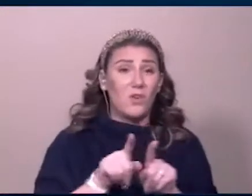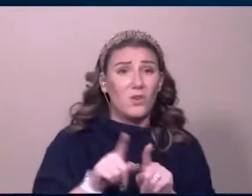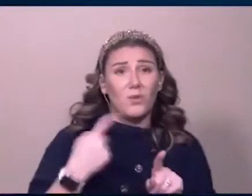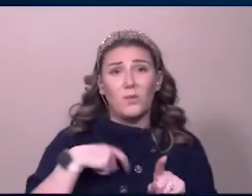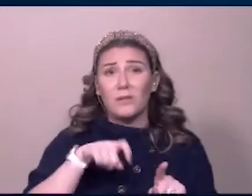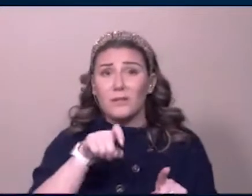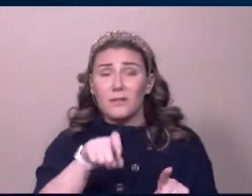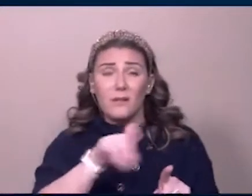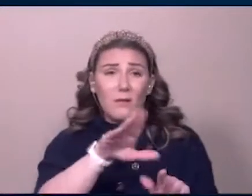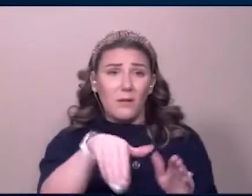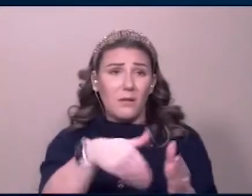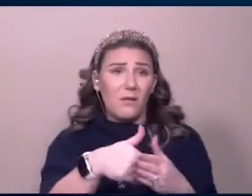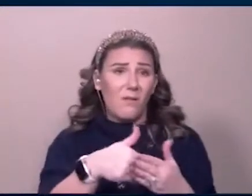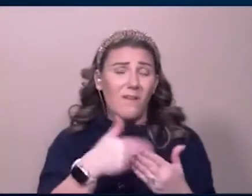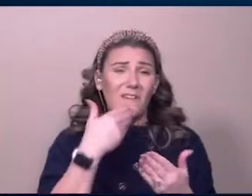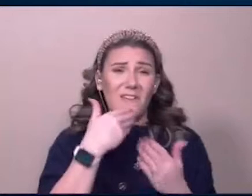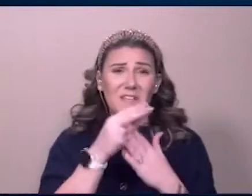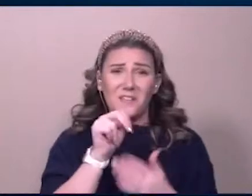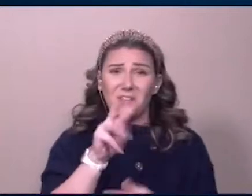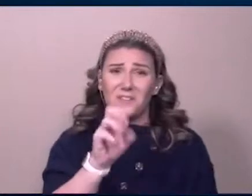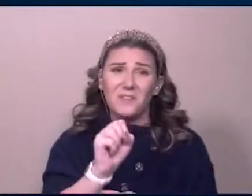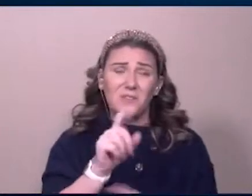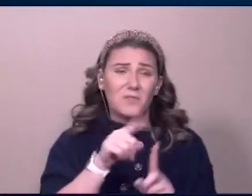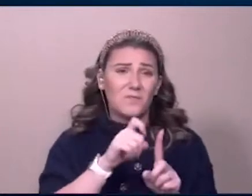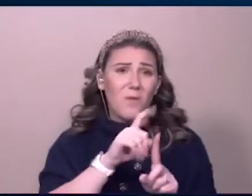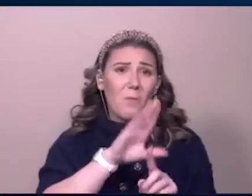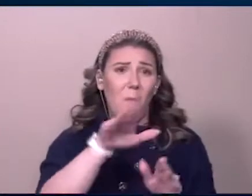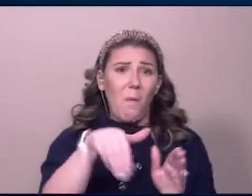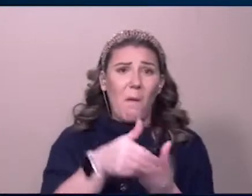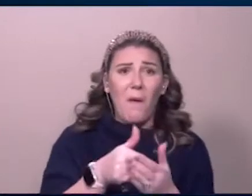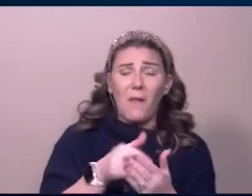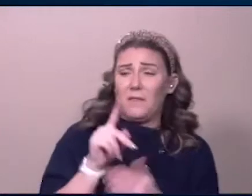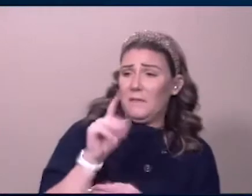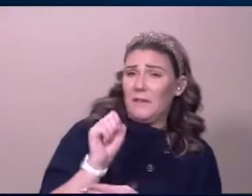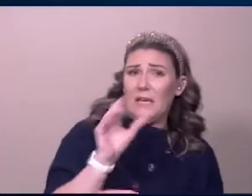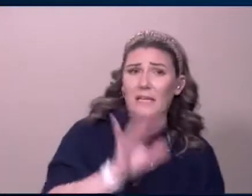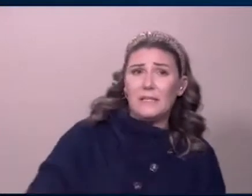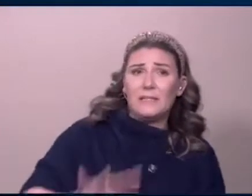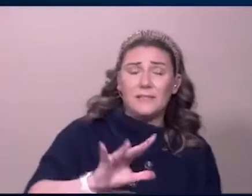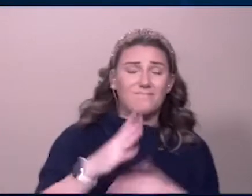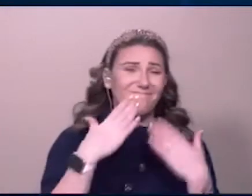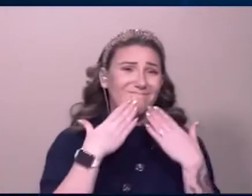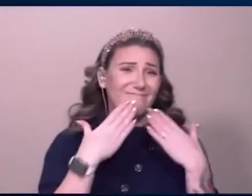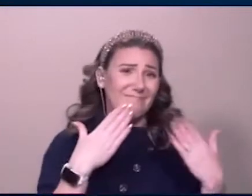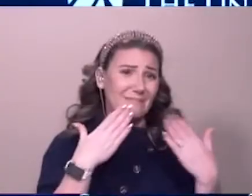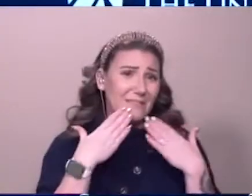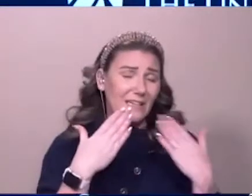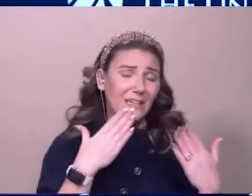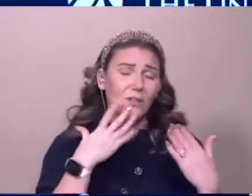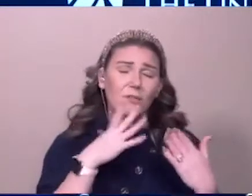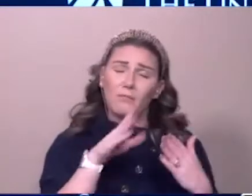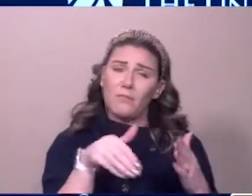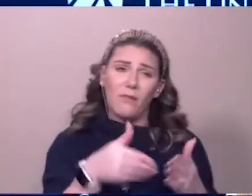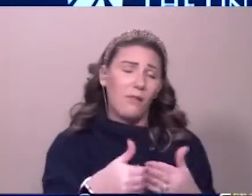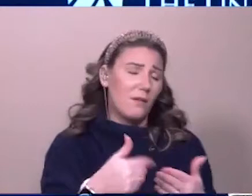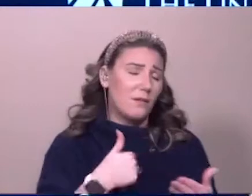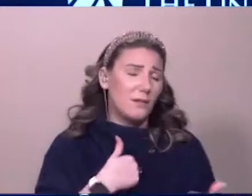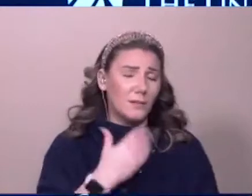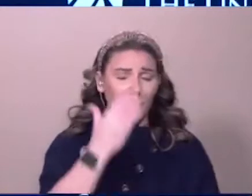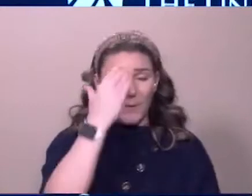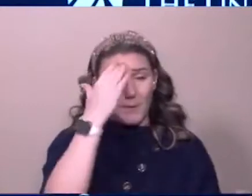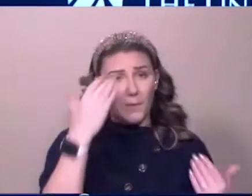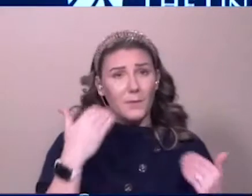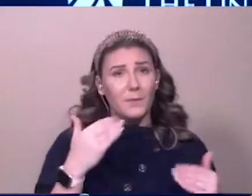that whole good news being coming all across Kansas, and thanks especially for the way y'all, and I know